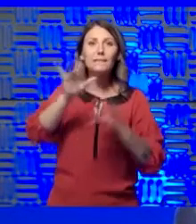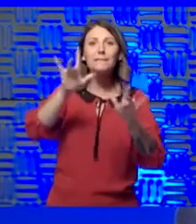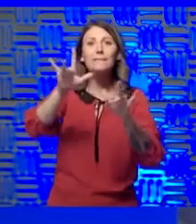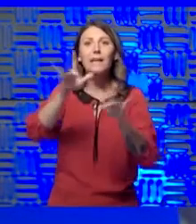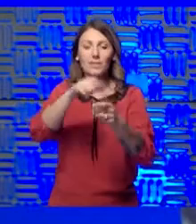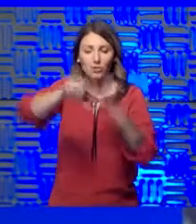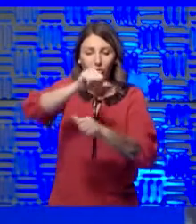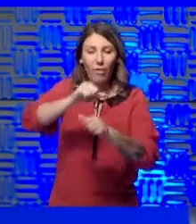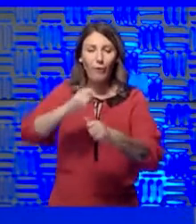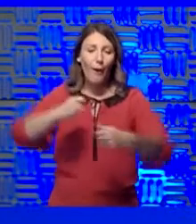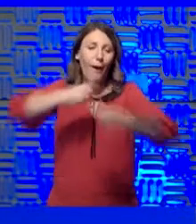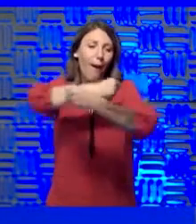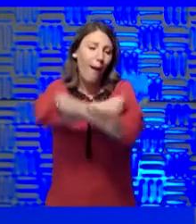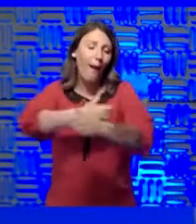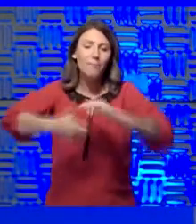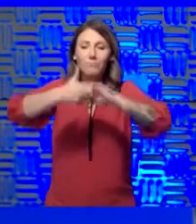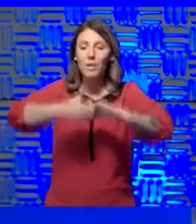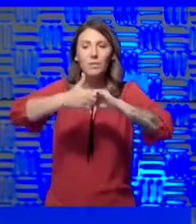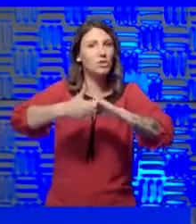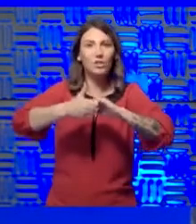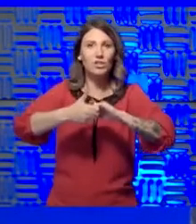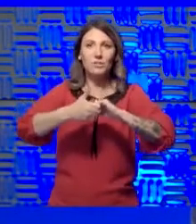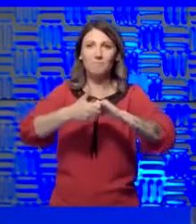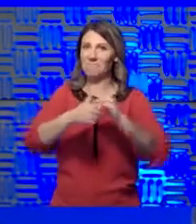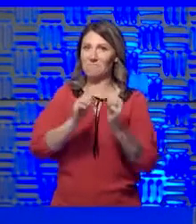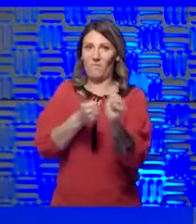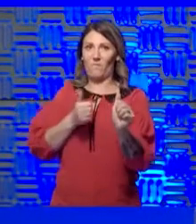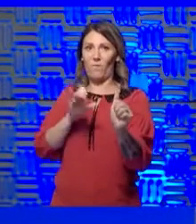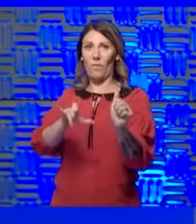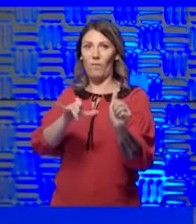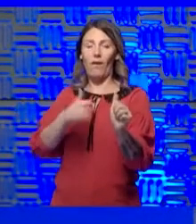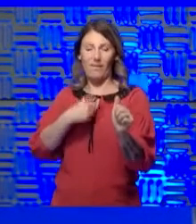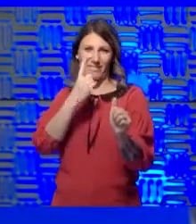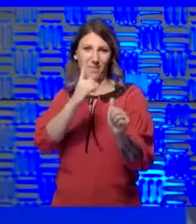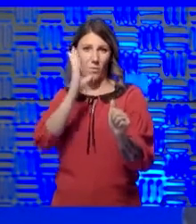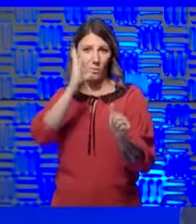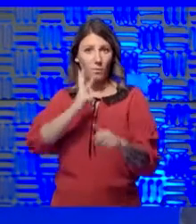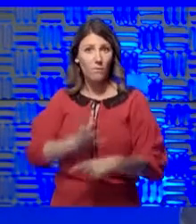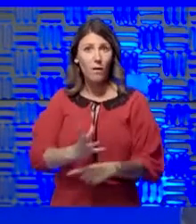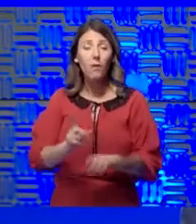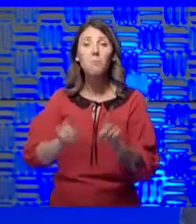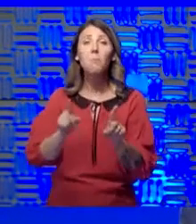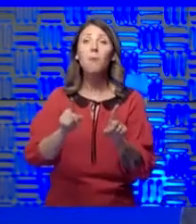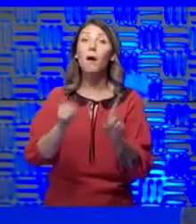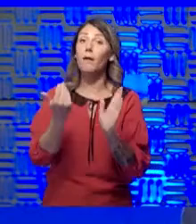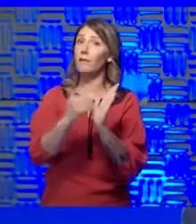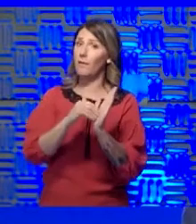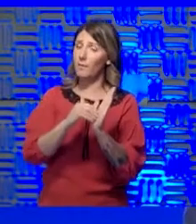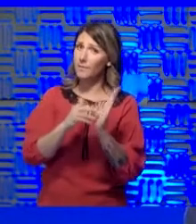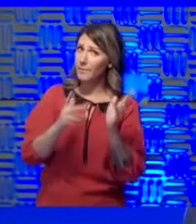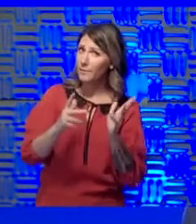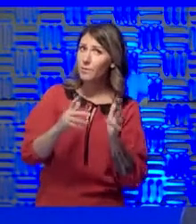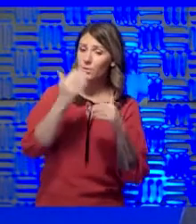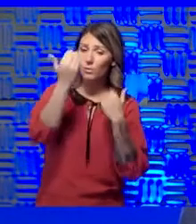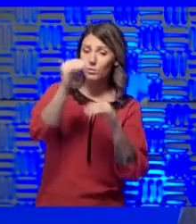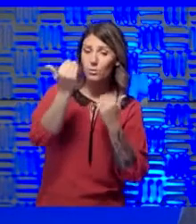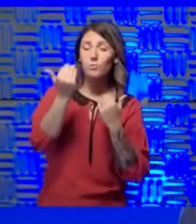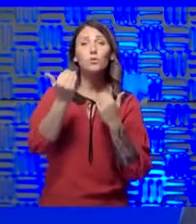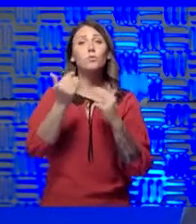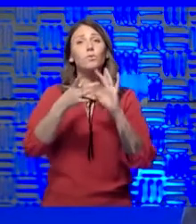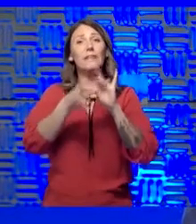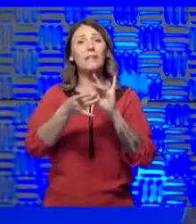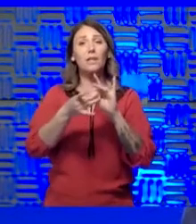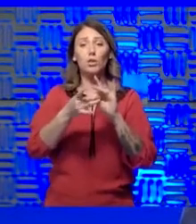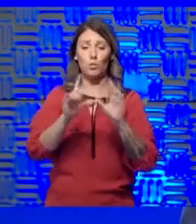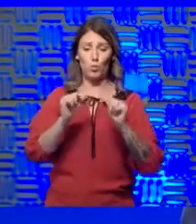hugging, handshaking, things like that, I think you're going to be fine. But again, we also do have restrictions on group numbers, so that